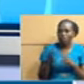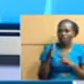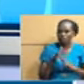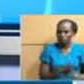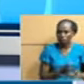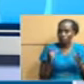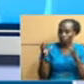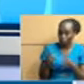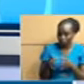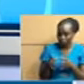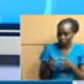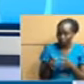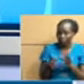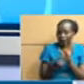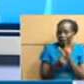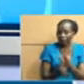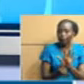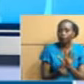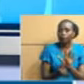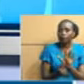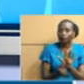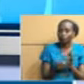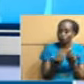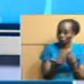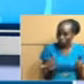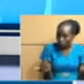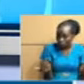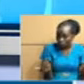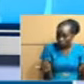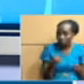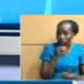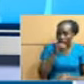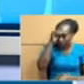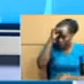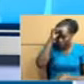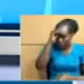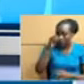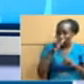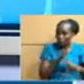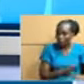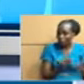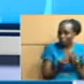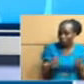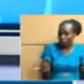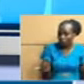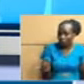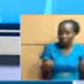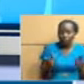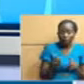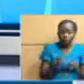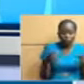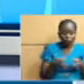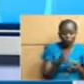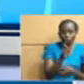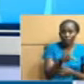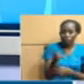vulnerable groups, for example, children, orphans and vulnerable children, but also there are groups like